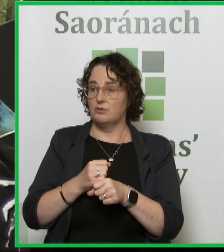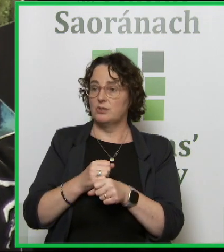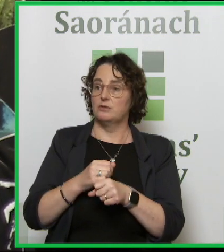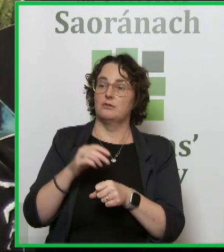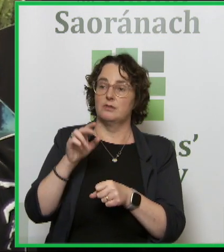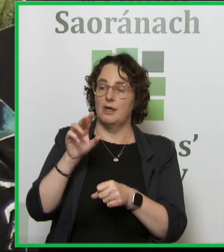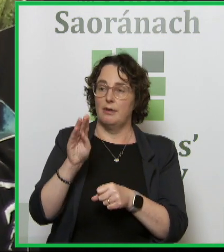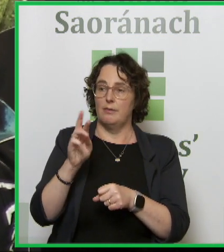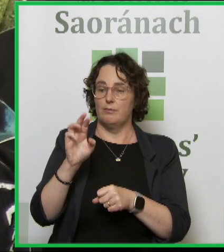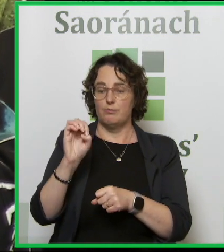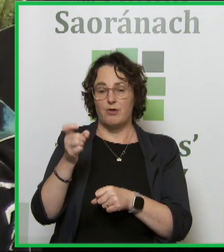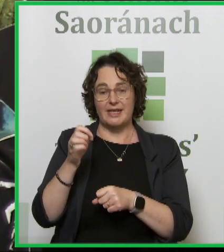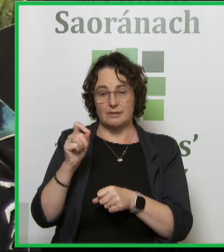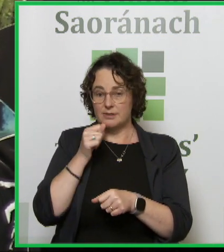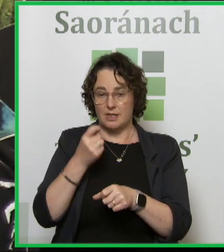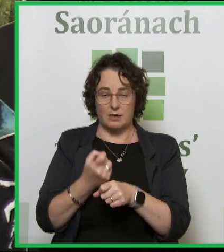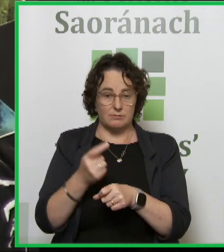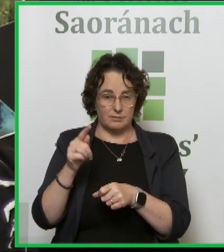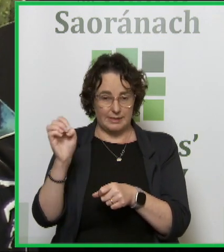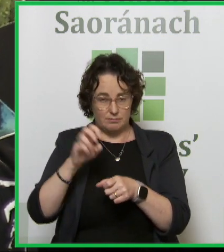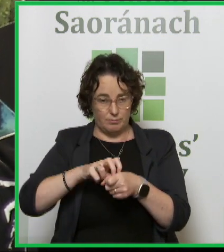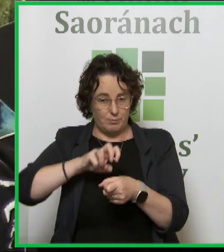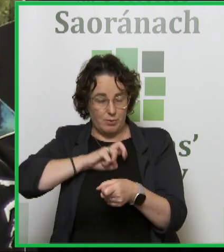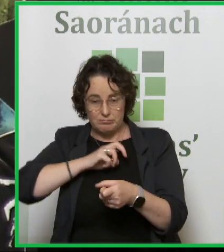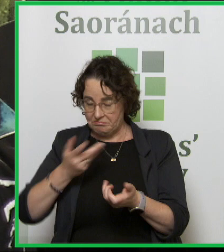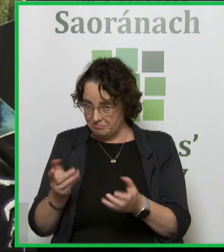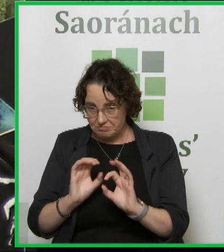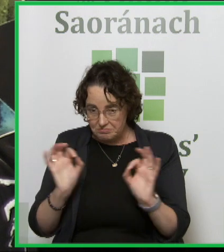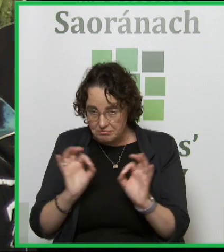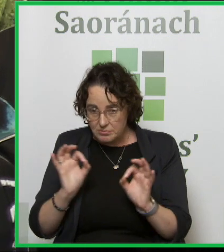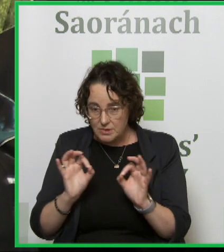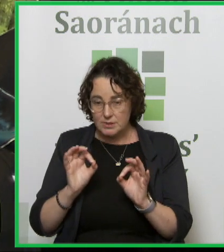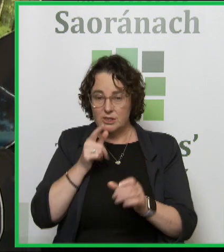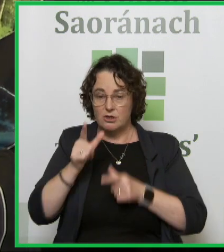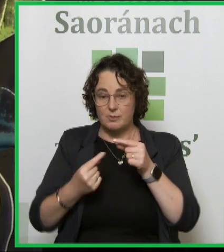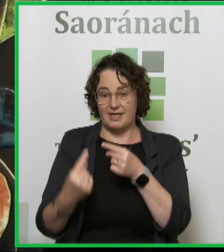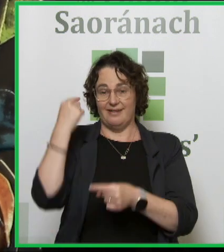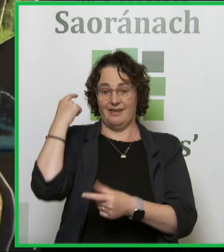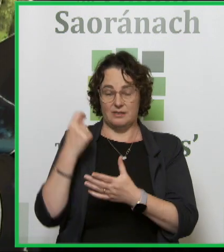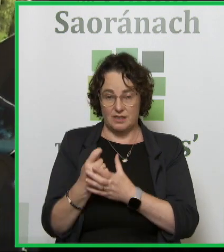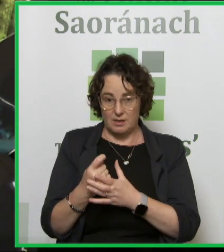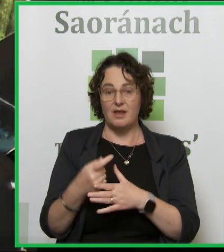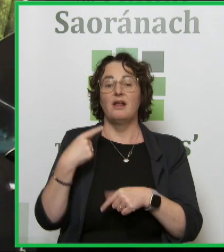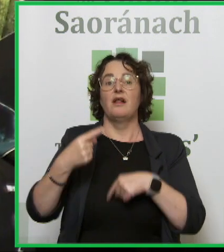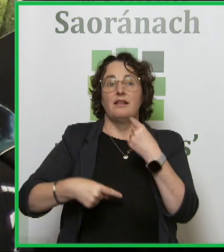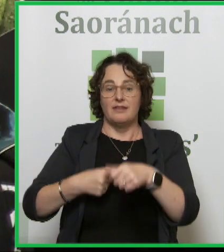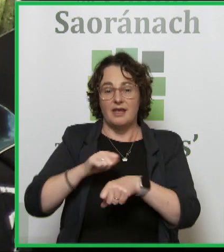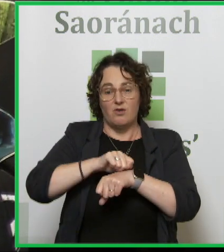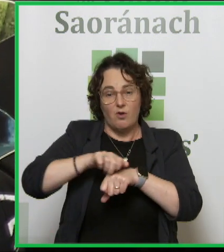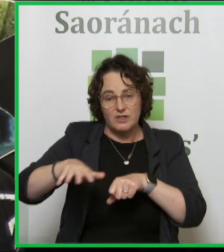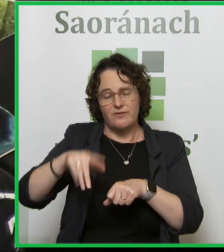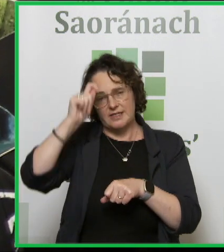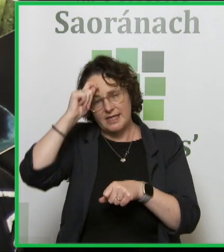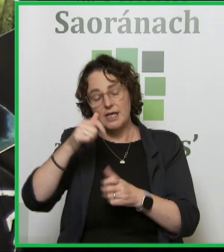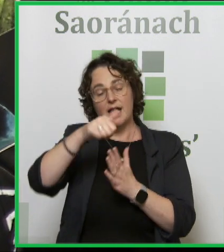suddenly we're dealing with a completely different world than what we started with. So I would say to you all, please keep that in mind.